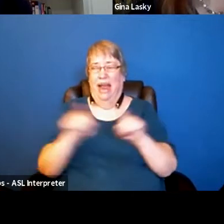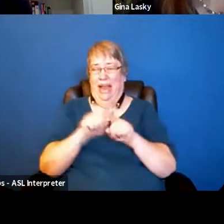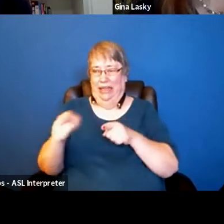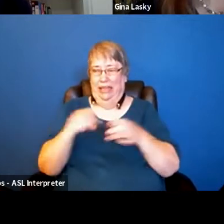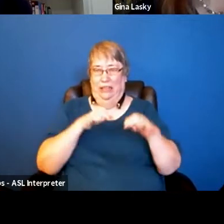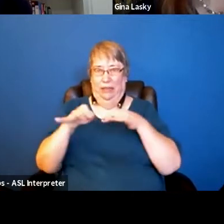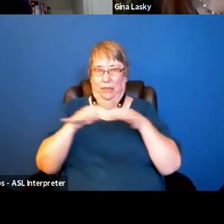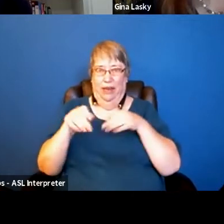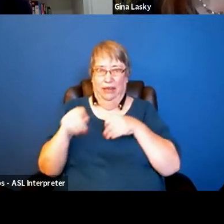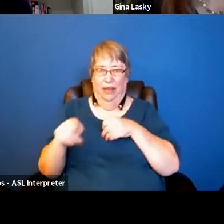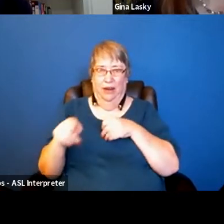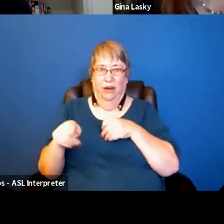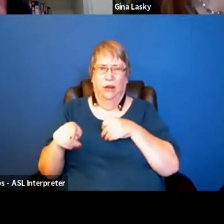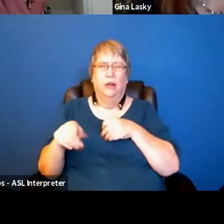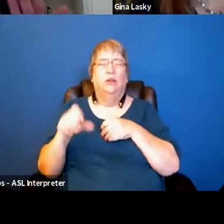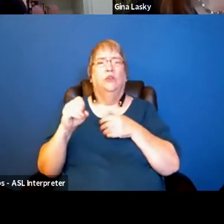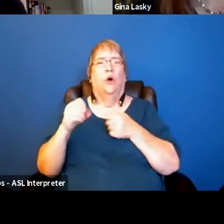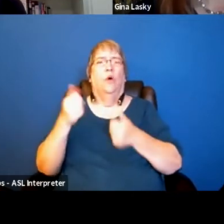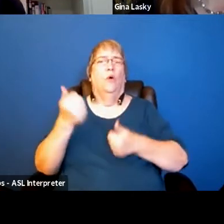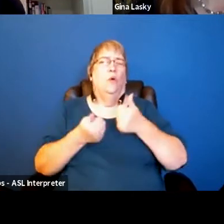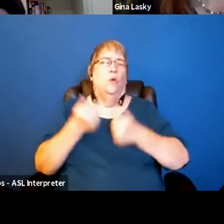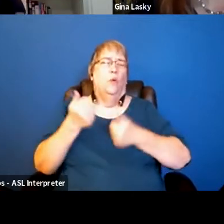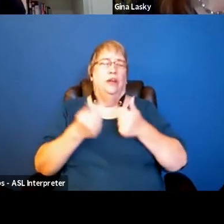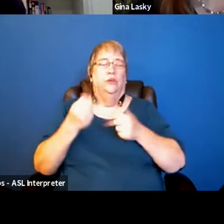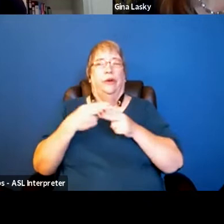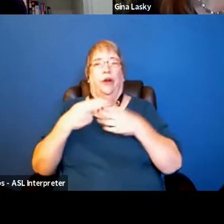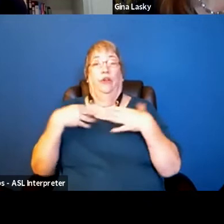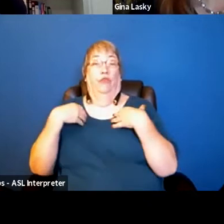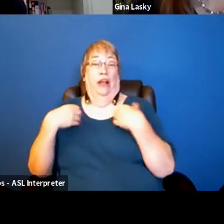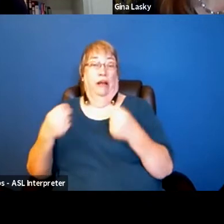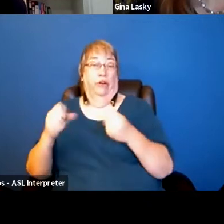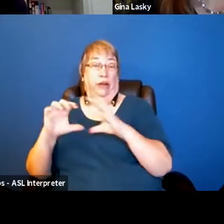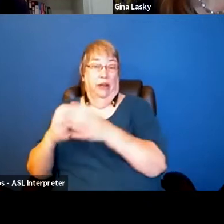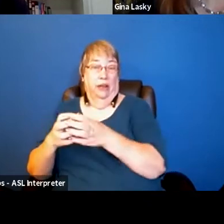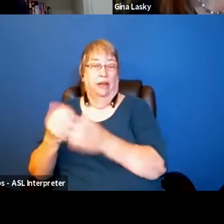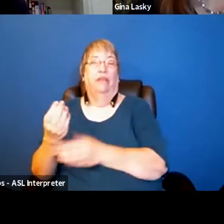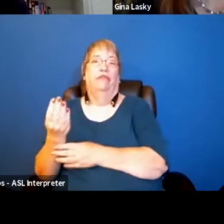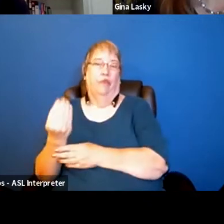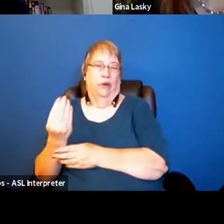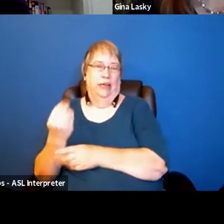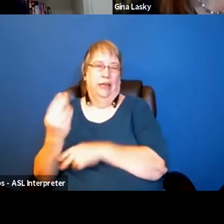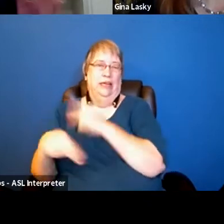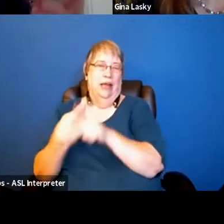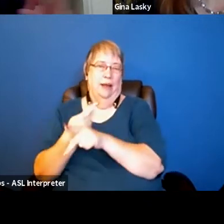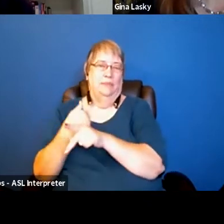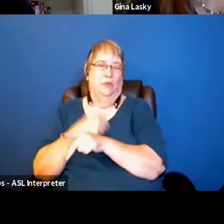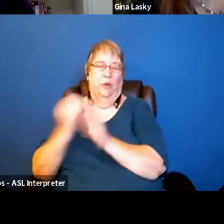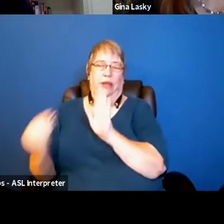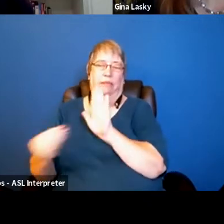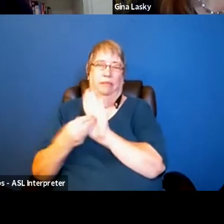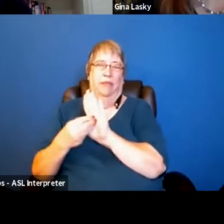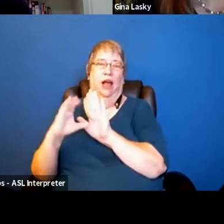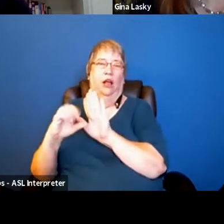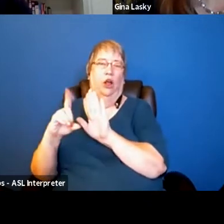So which set of services were considered, for example, recovery? There were 14 service types that we coded as